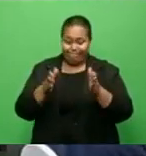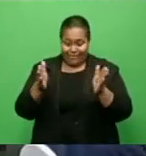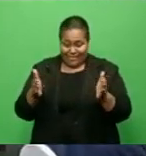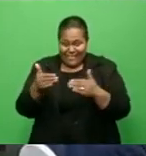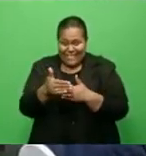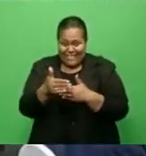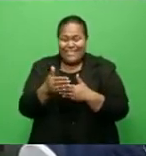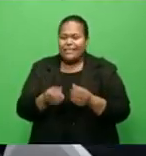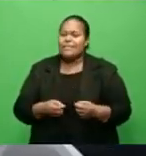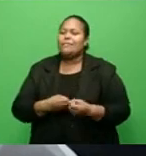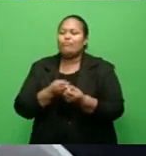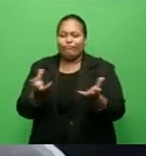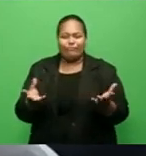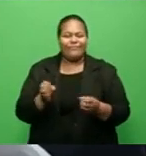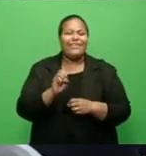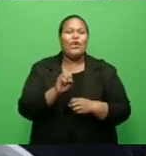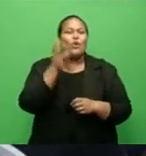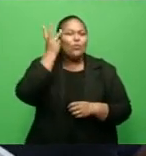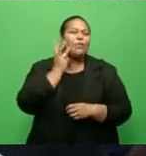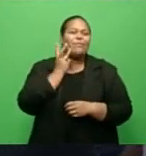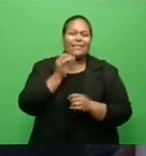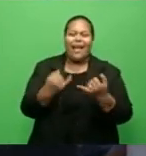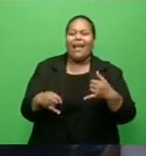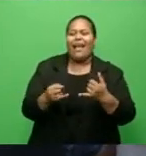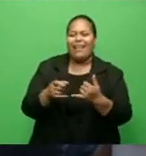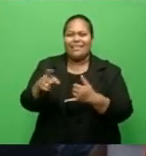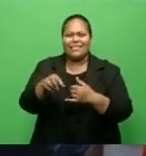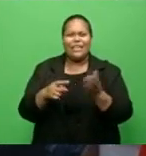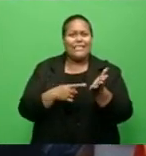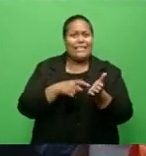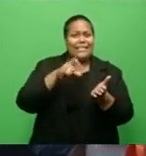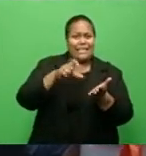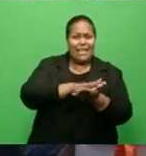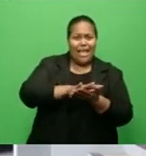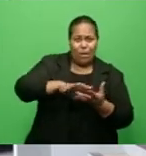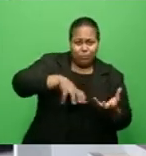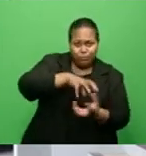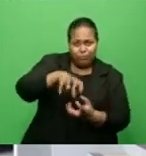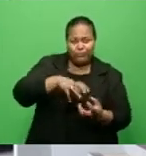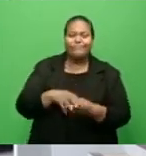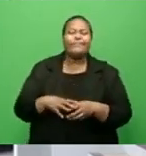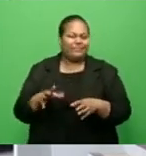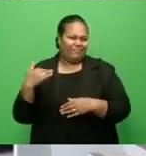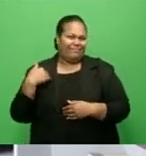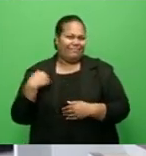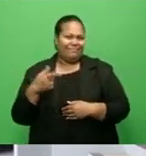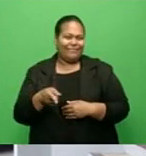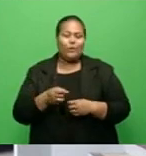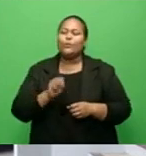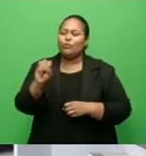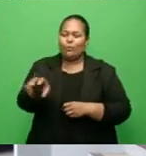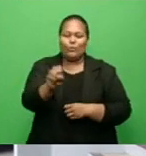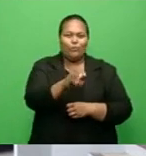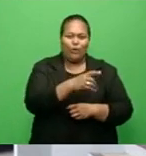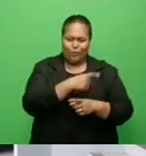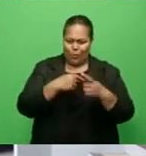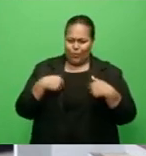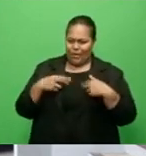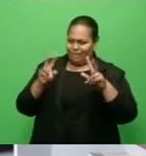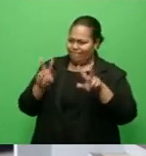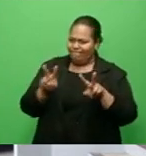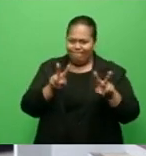Women Parliamentarians Fiji Group. Speaking at the handover, Fiji Red Cross Director General Elisapedi Rokotunindao